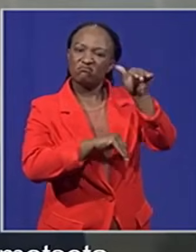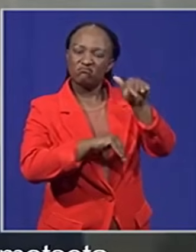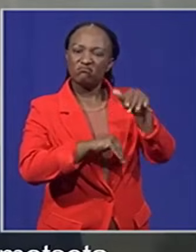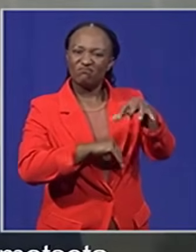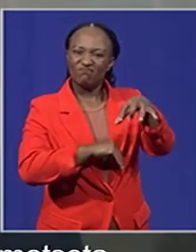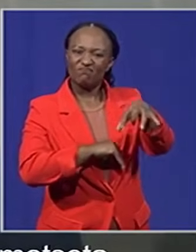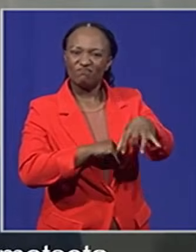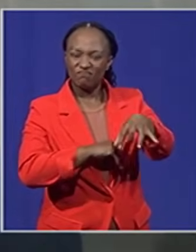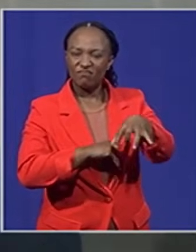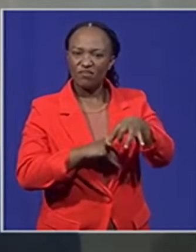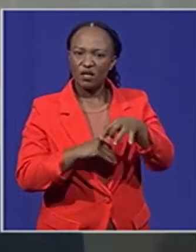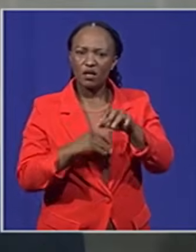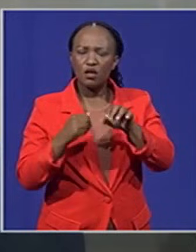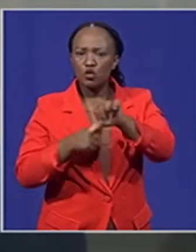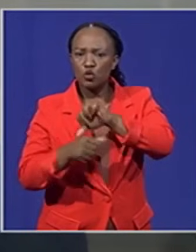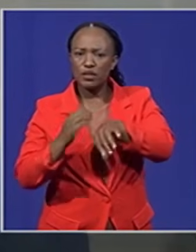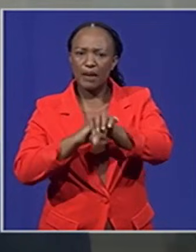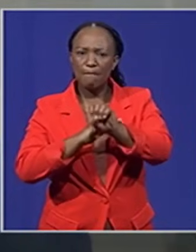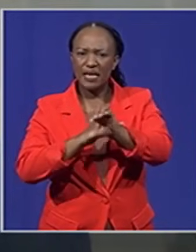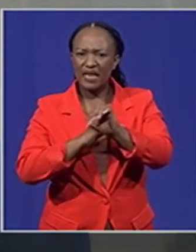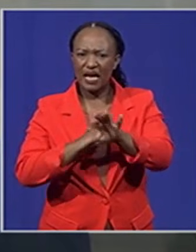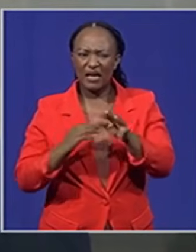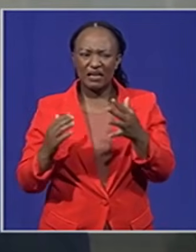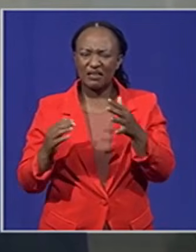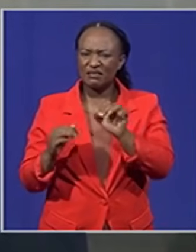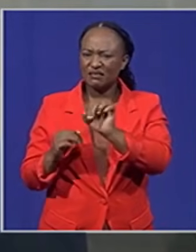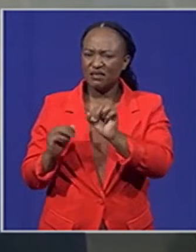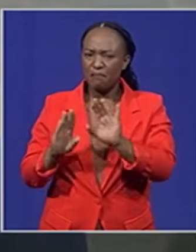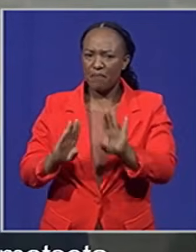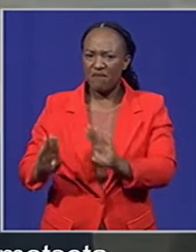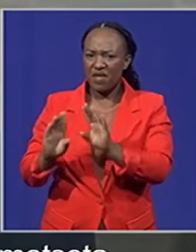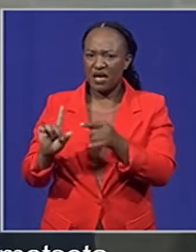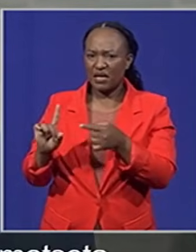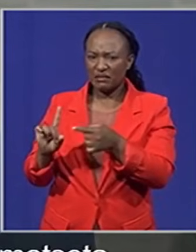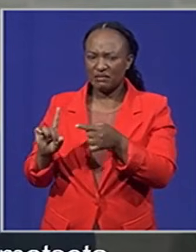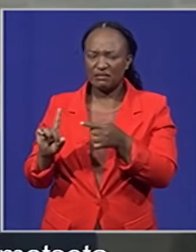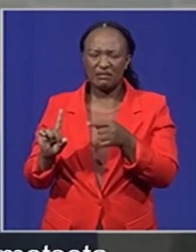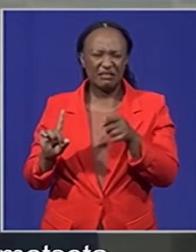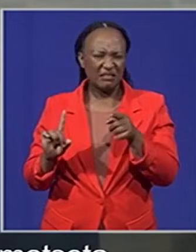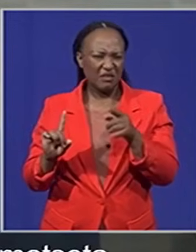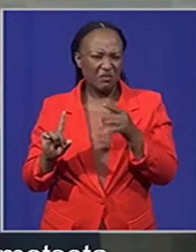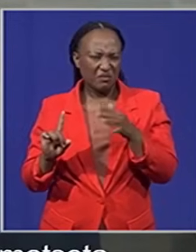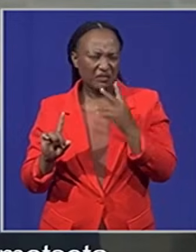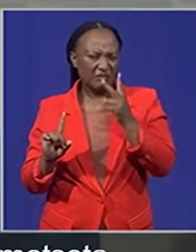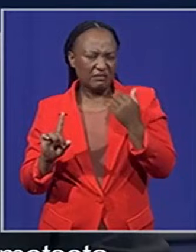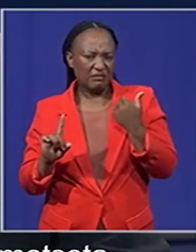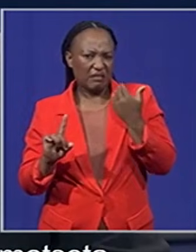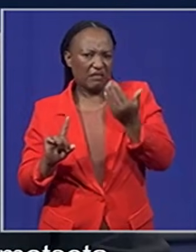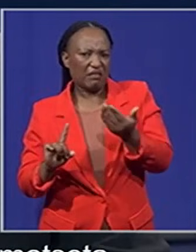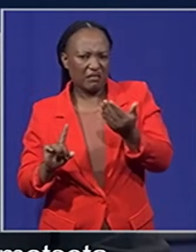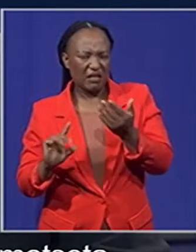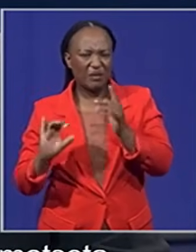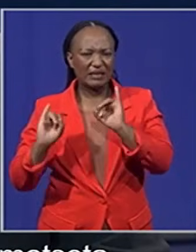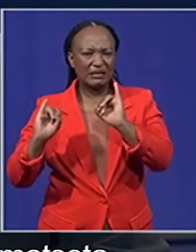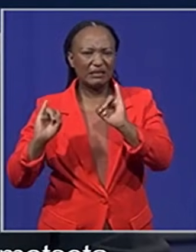can definitely classify as highly undiplomatic conduct. We've seen very disparaging remarks directed at our